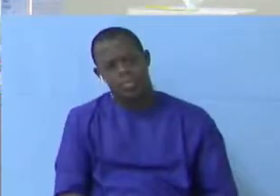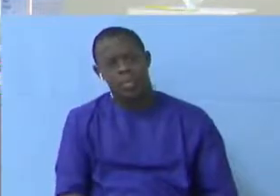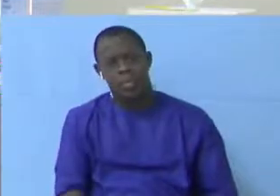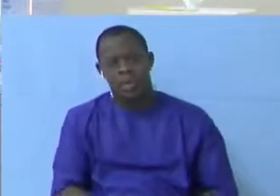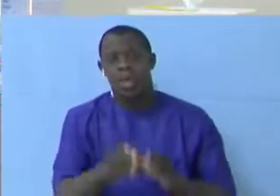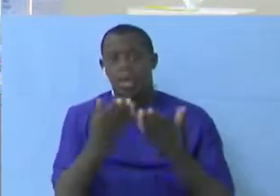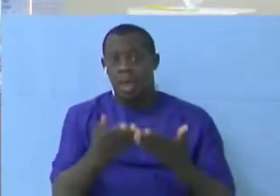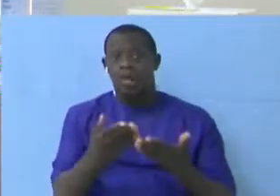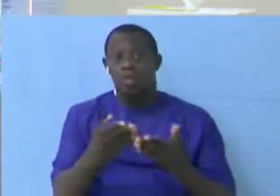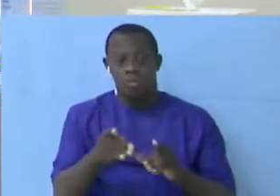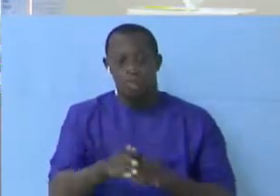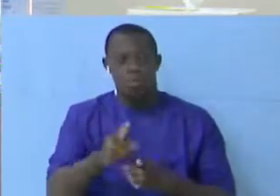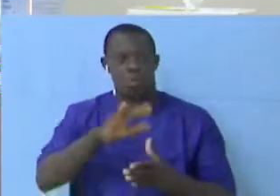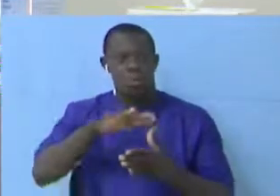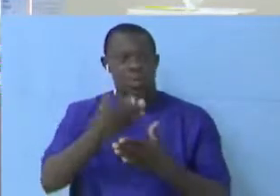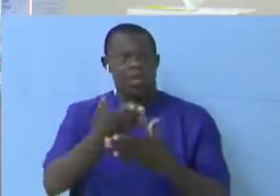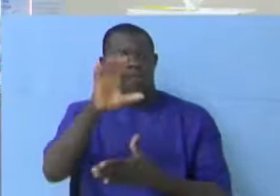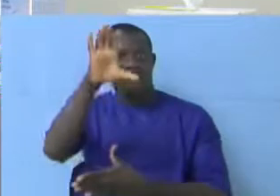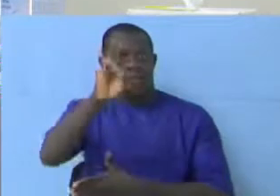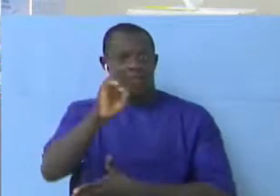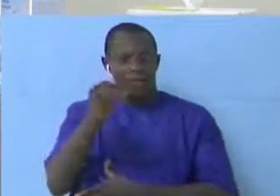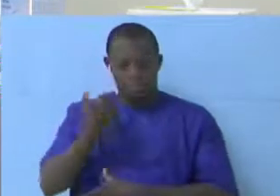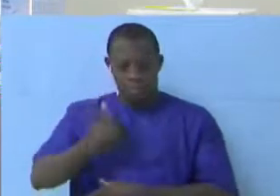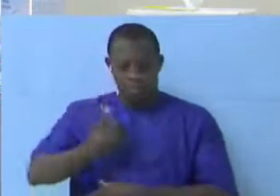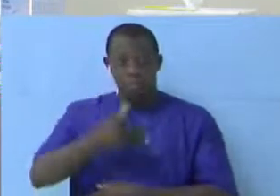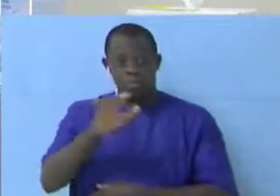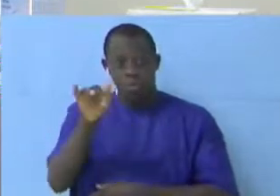Among the 50 that you received,